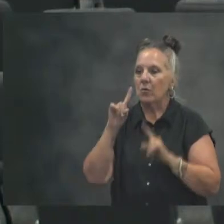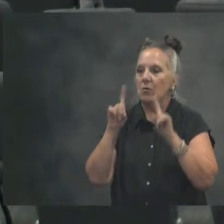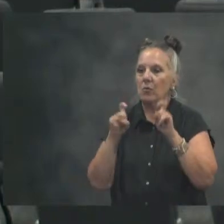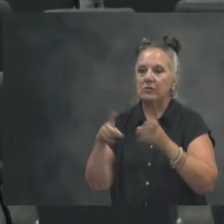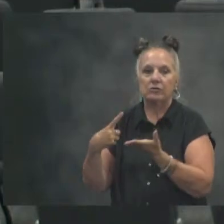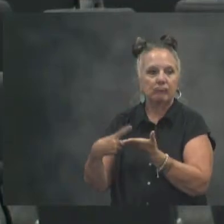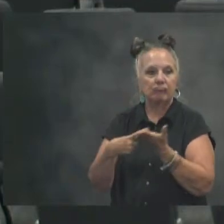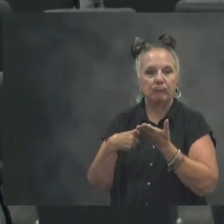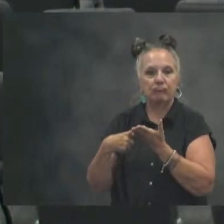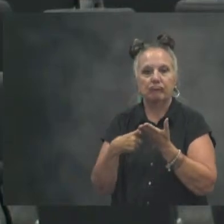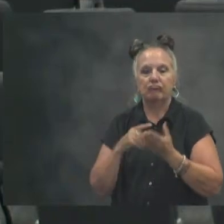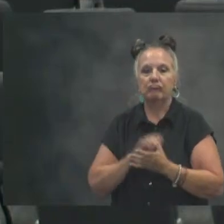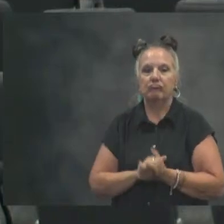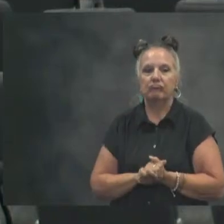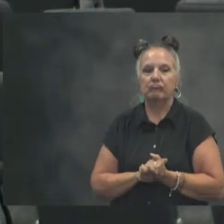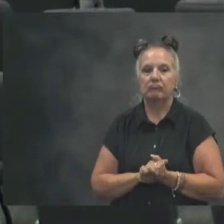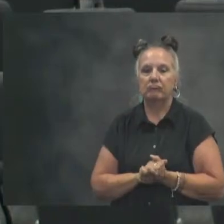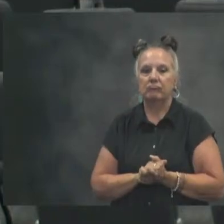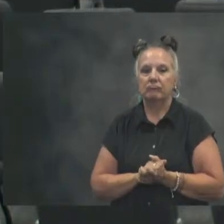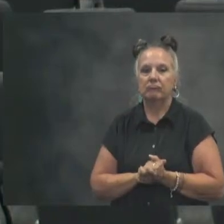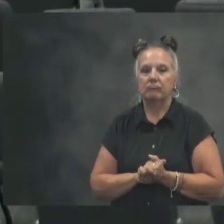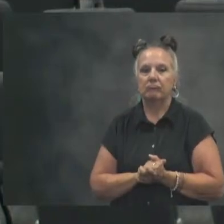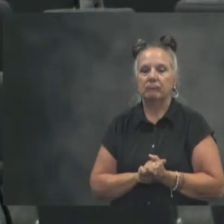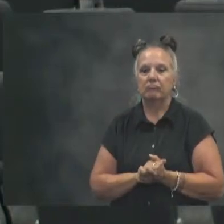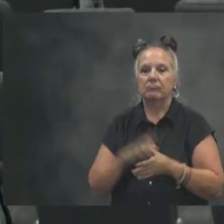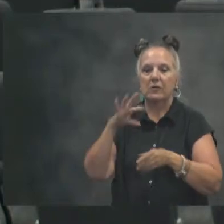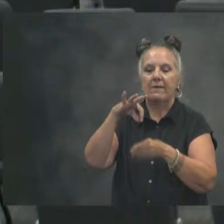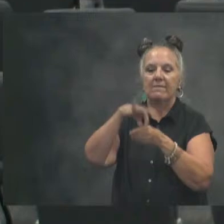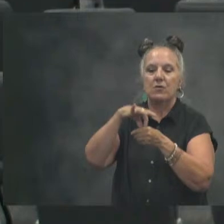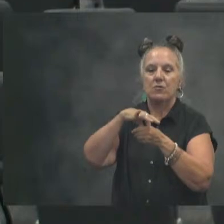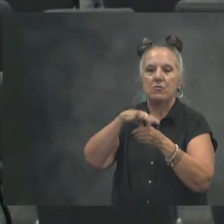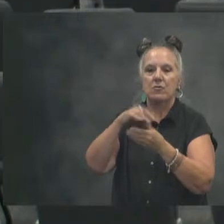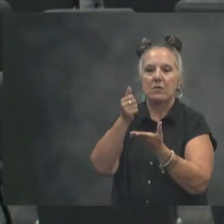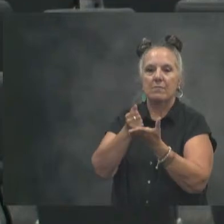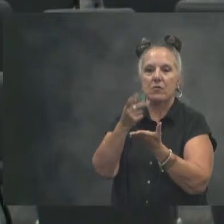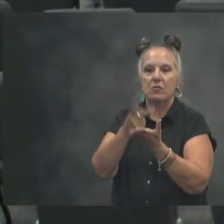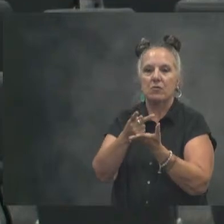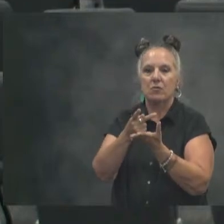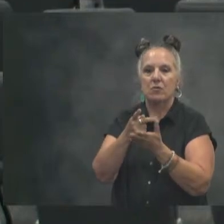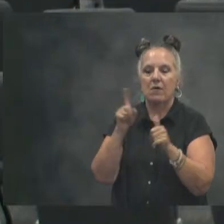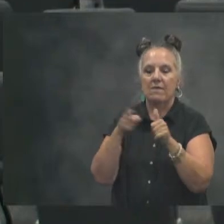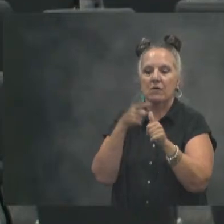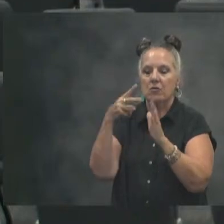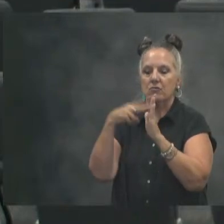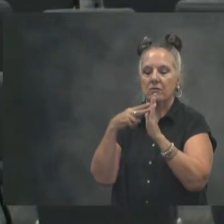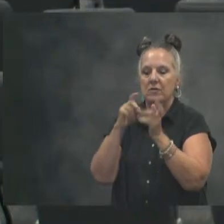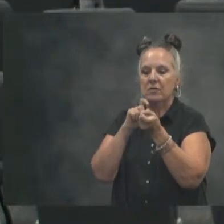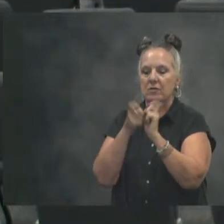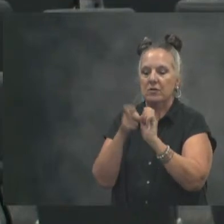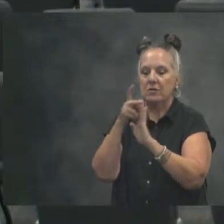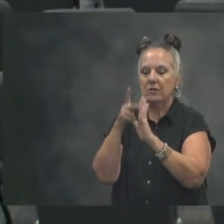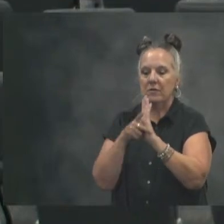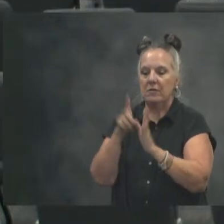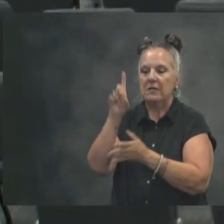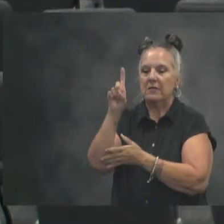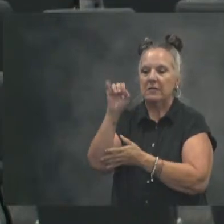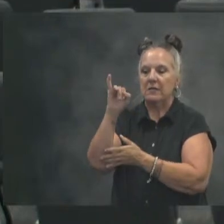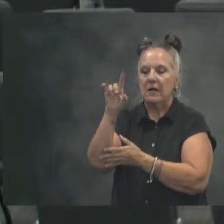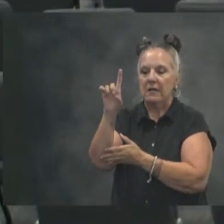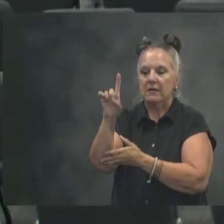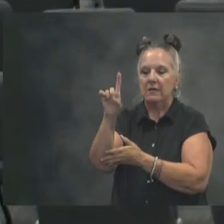any discussion? Move to the vote. We're voting to approve the first reading of proposed changes to policy